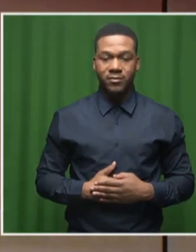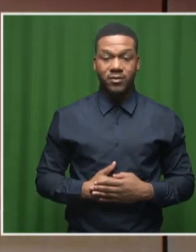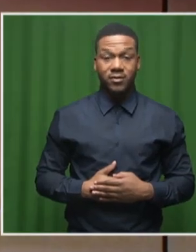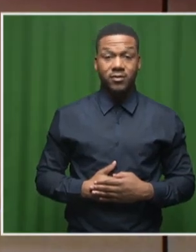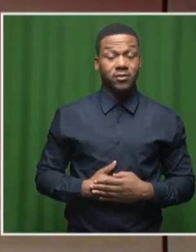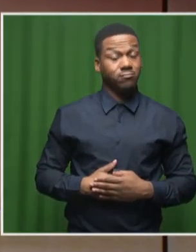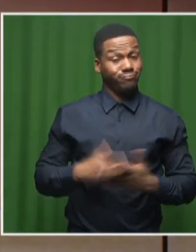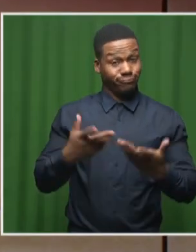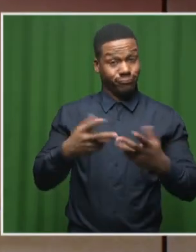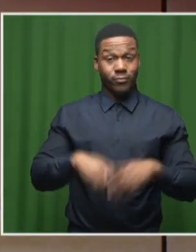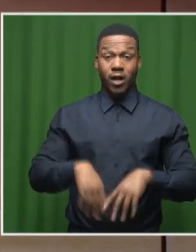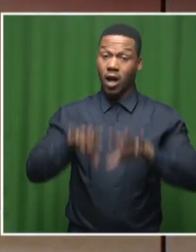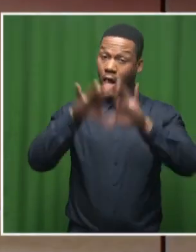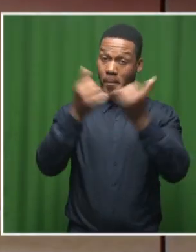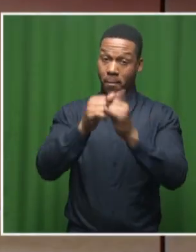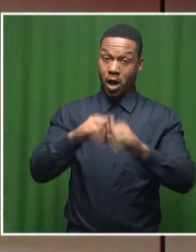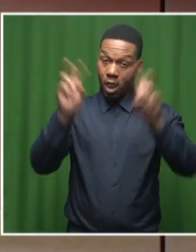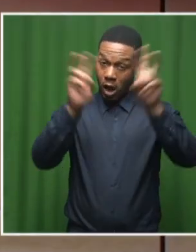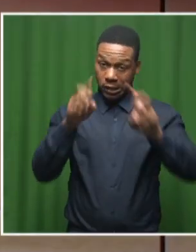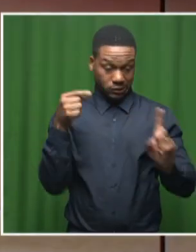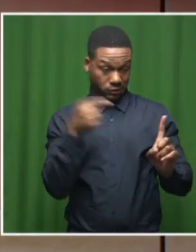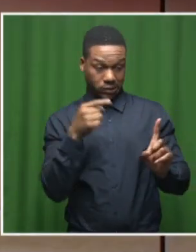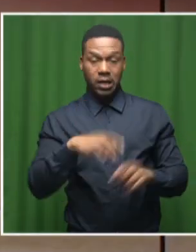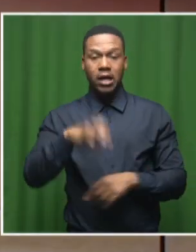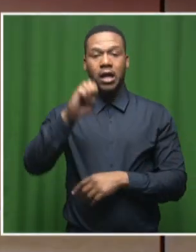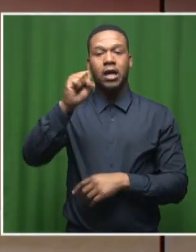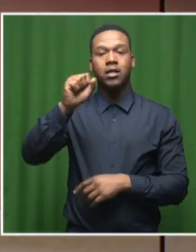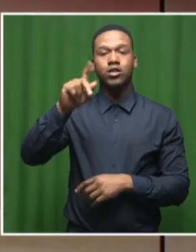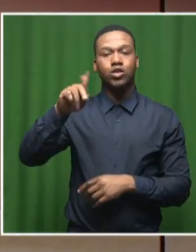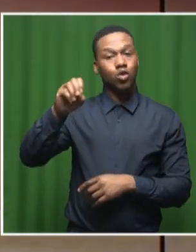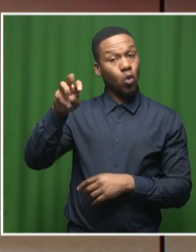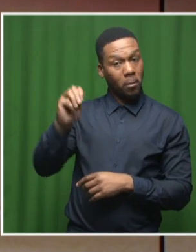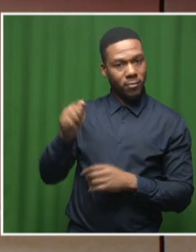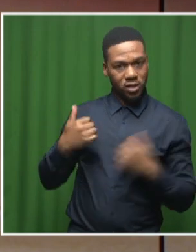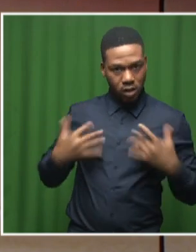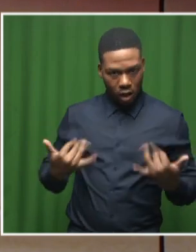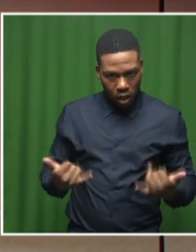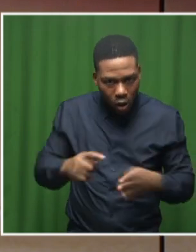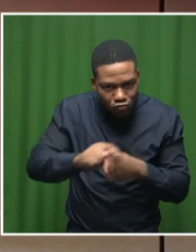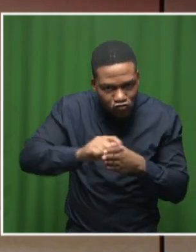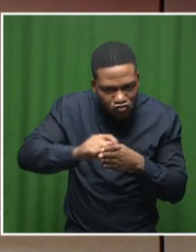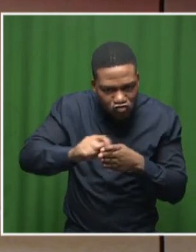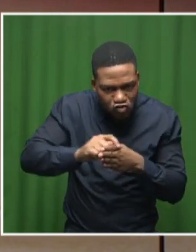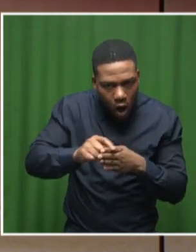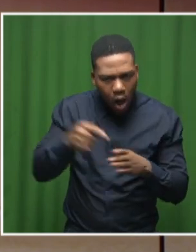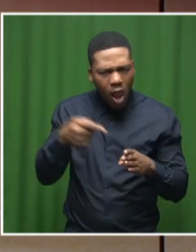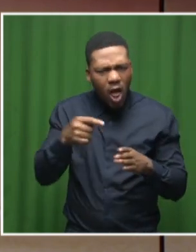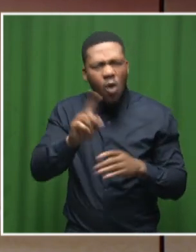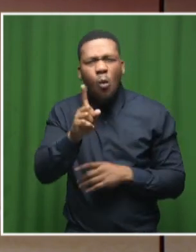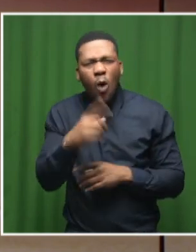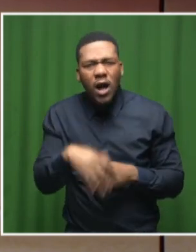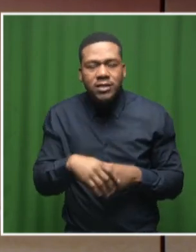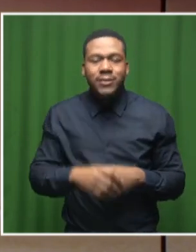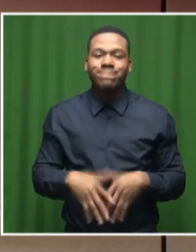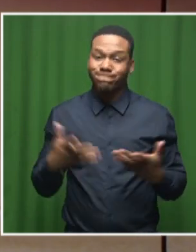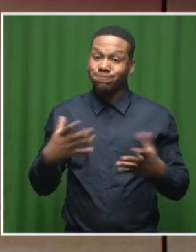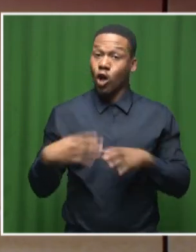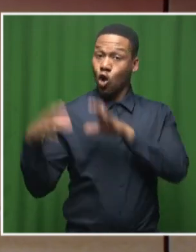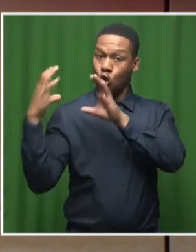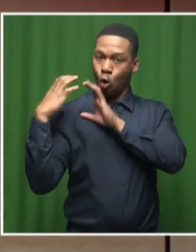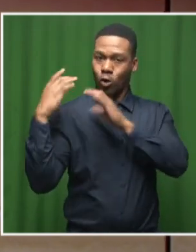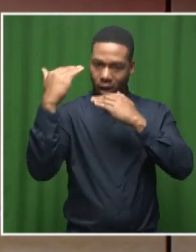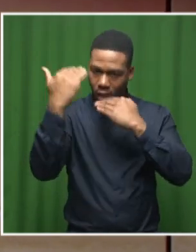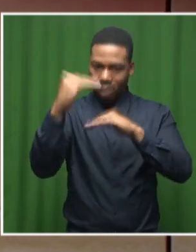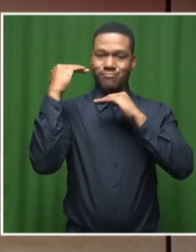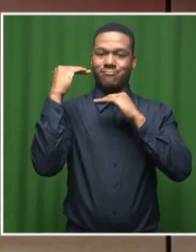Power utility Eskom has started with the first trial of something called load limiting, and